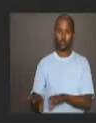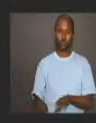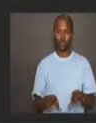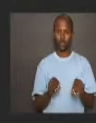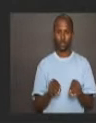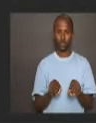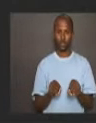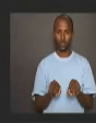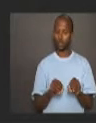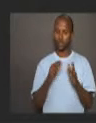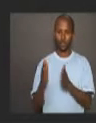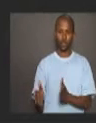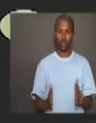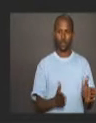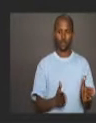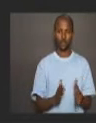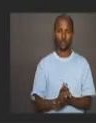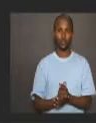Students, let's get ready.